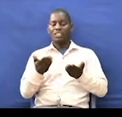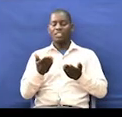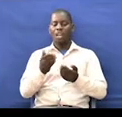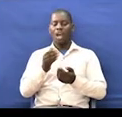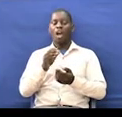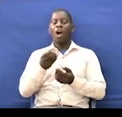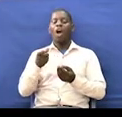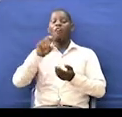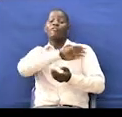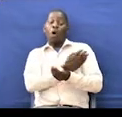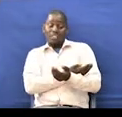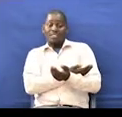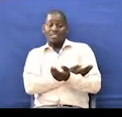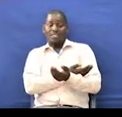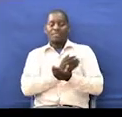Moment of force.